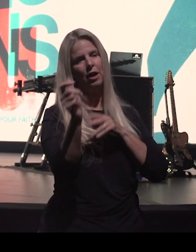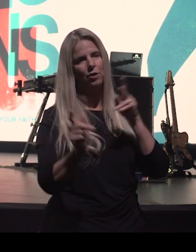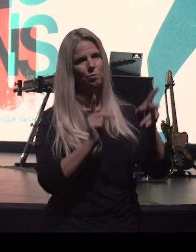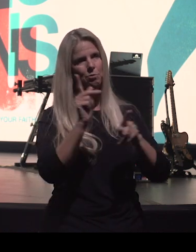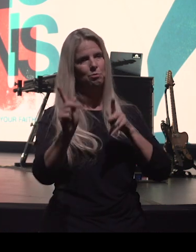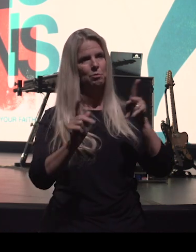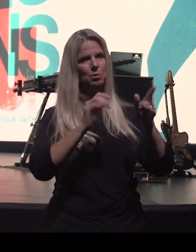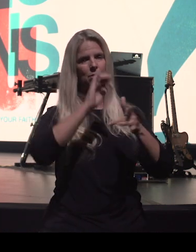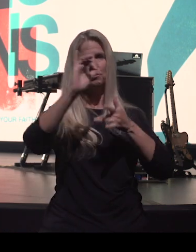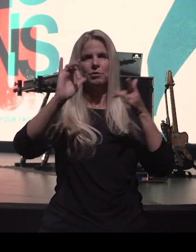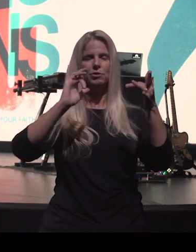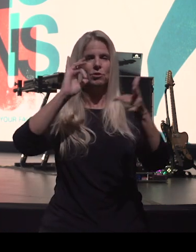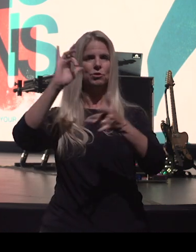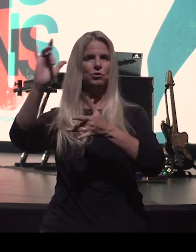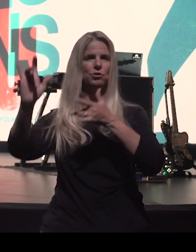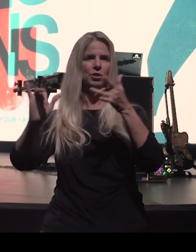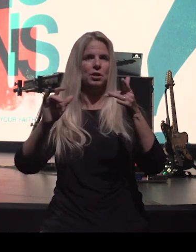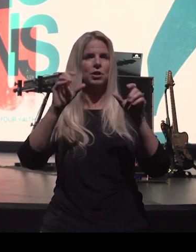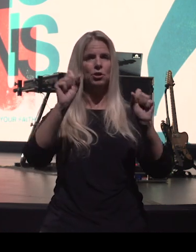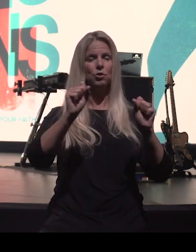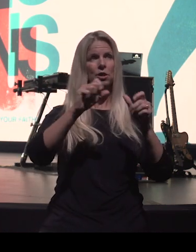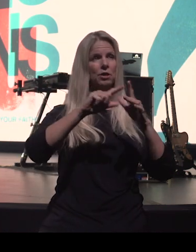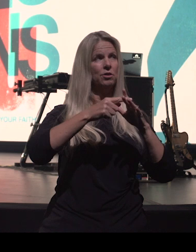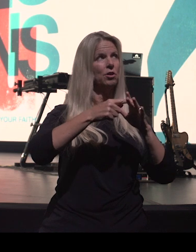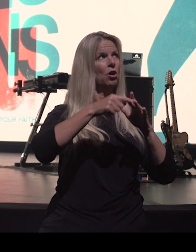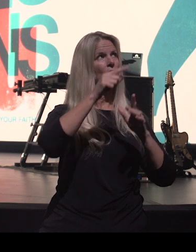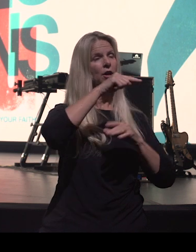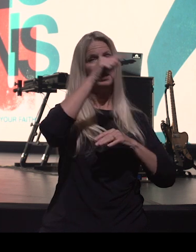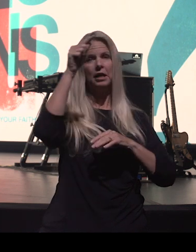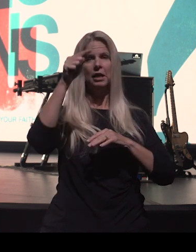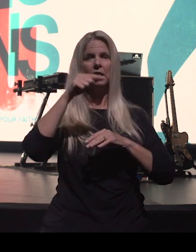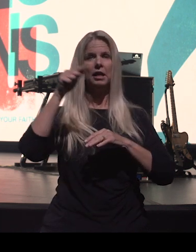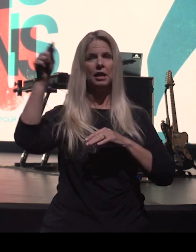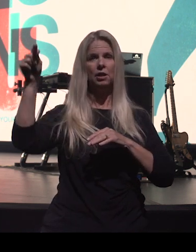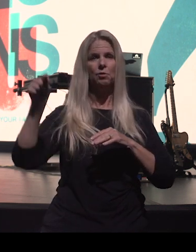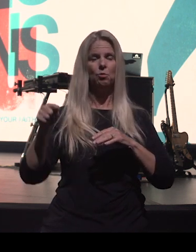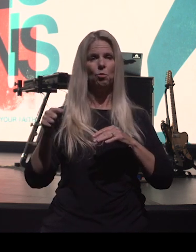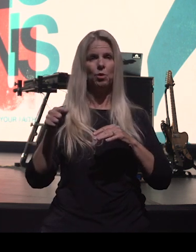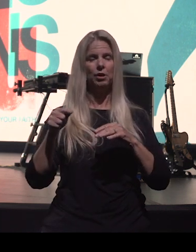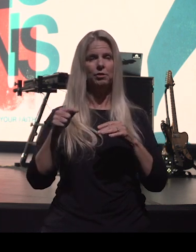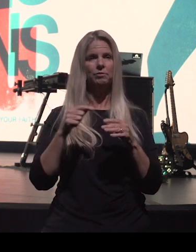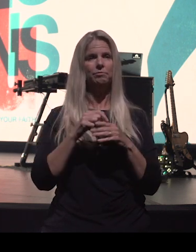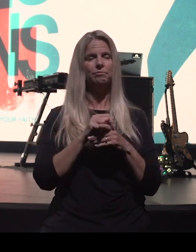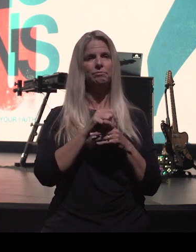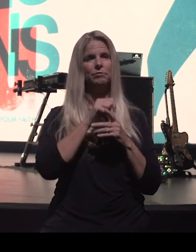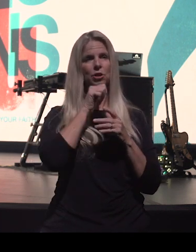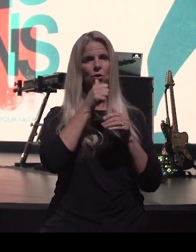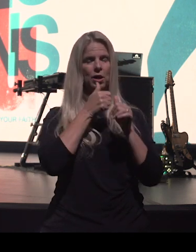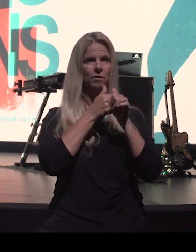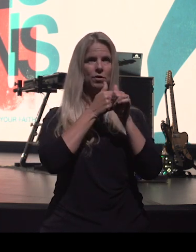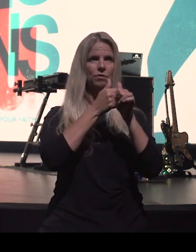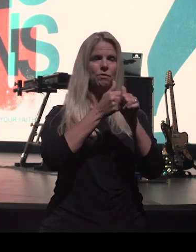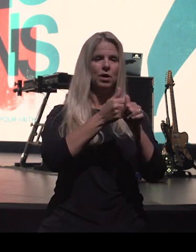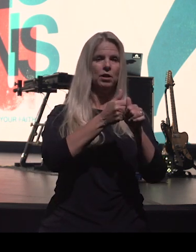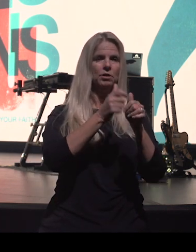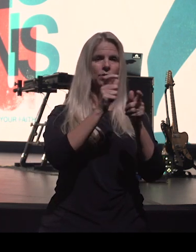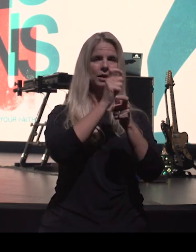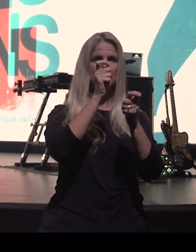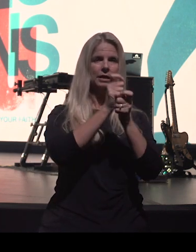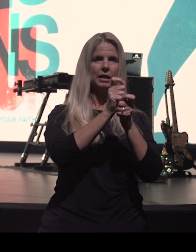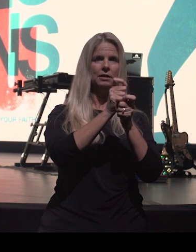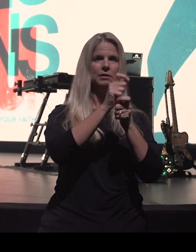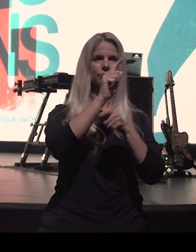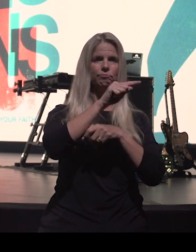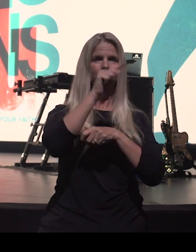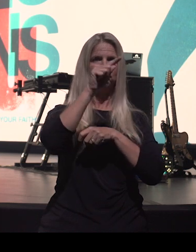in its progression. You can start anywhere, but these are the things that grow you in your faith. And